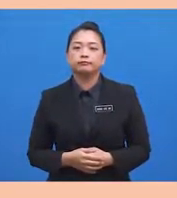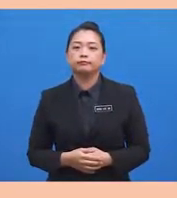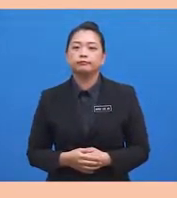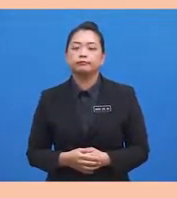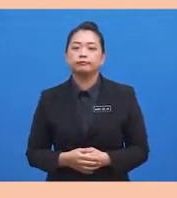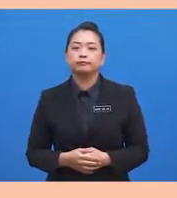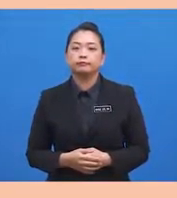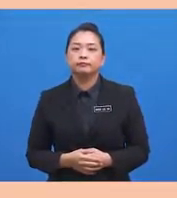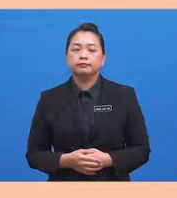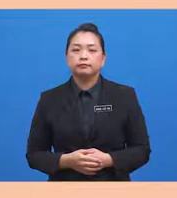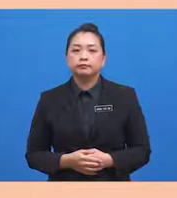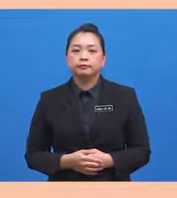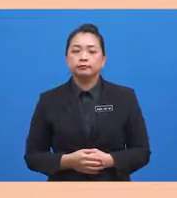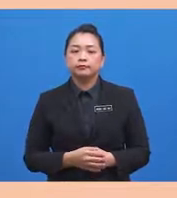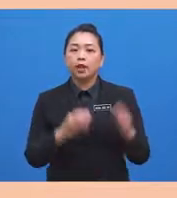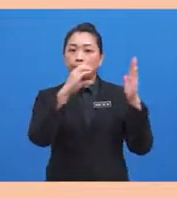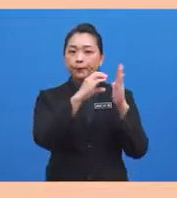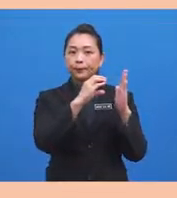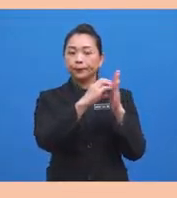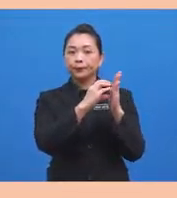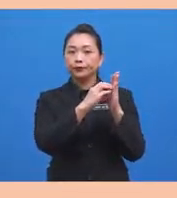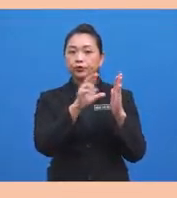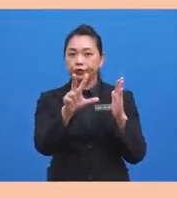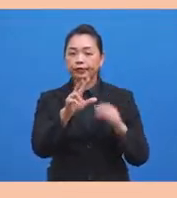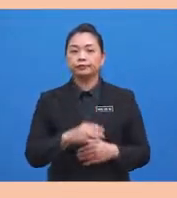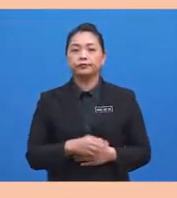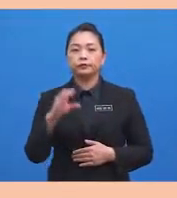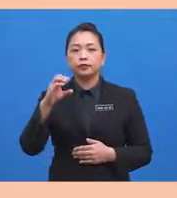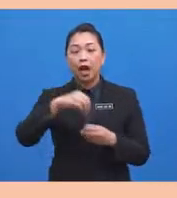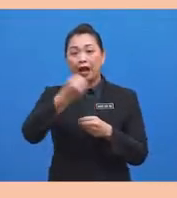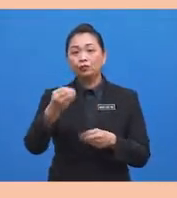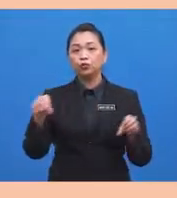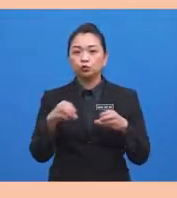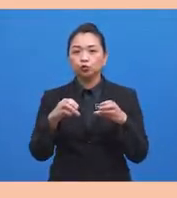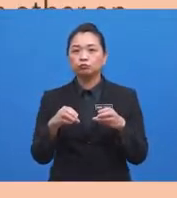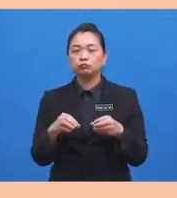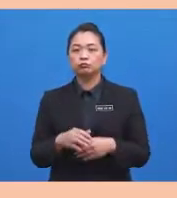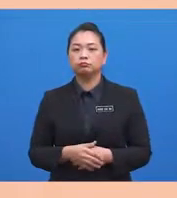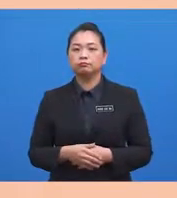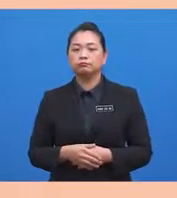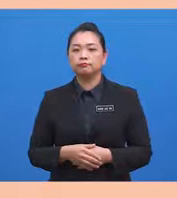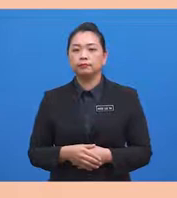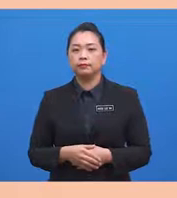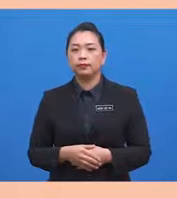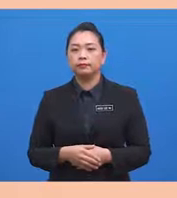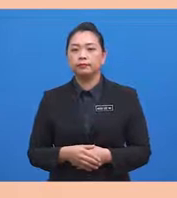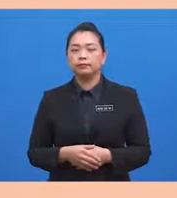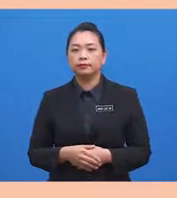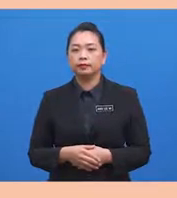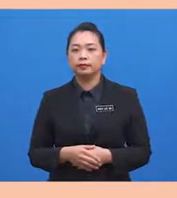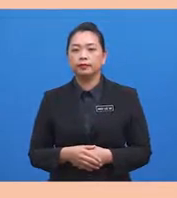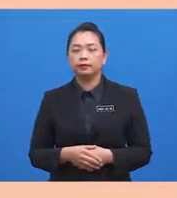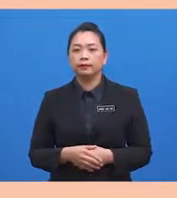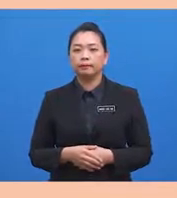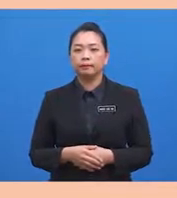next word in the same sentence is outdo, and the meaning is to be superior in action or performance,